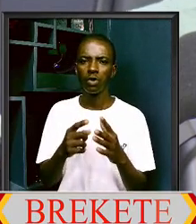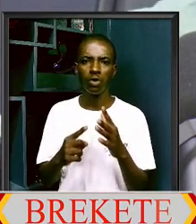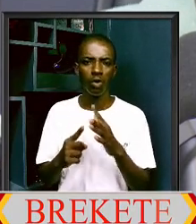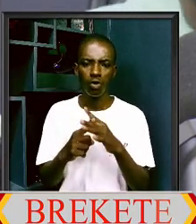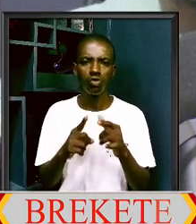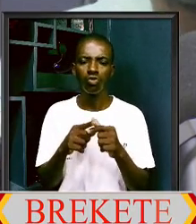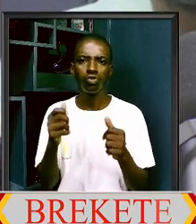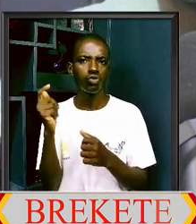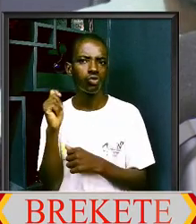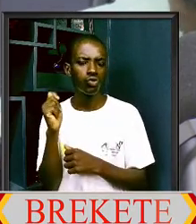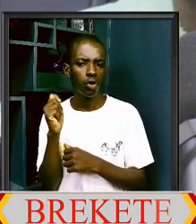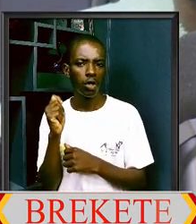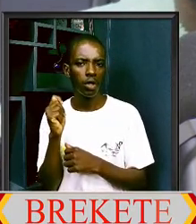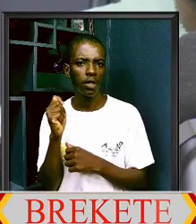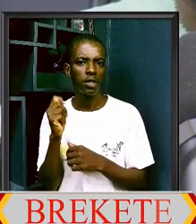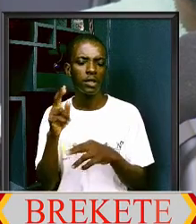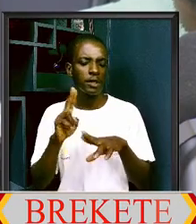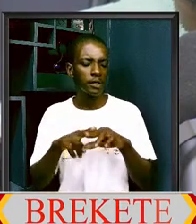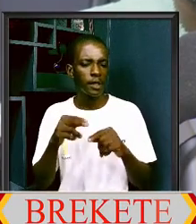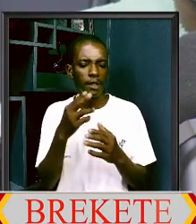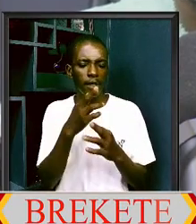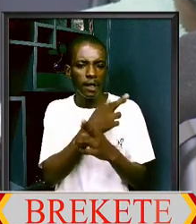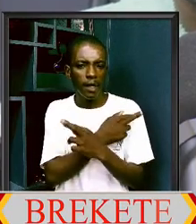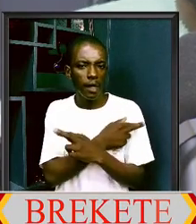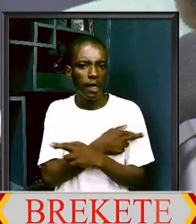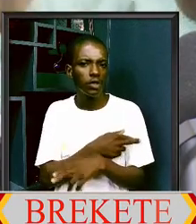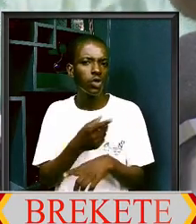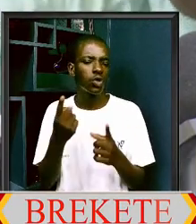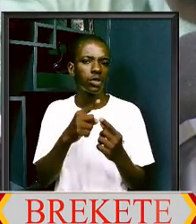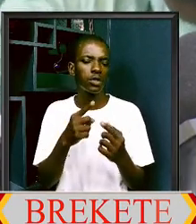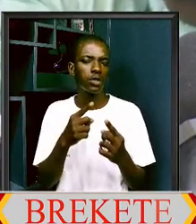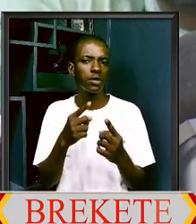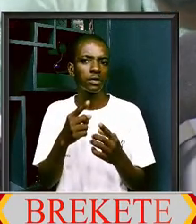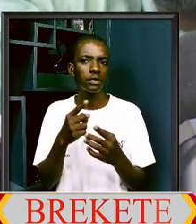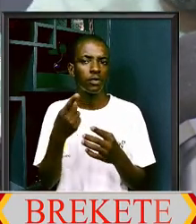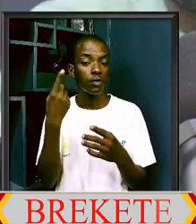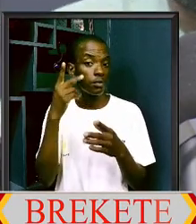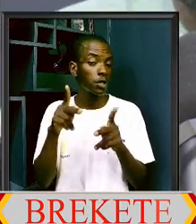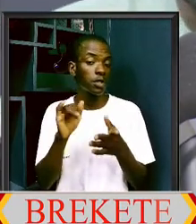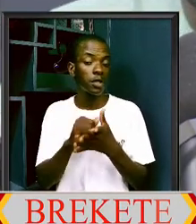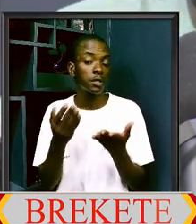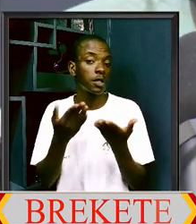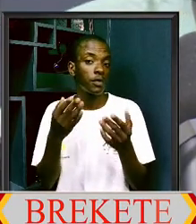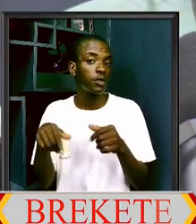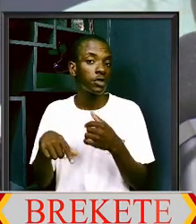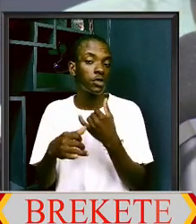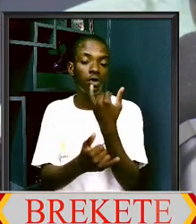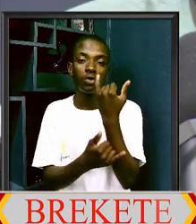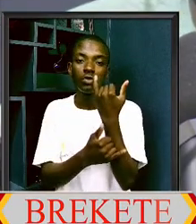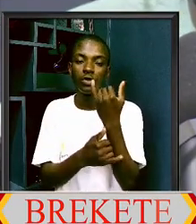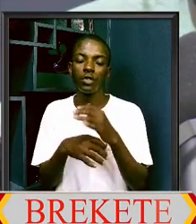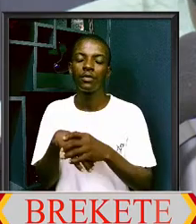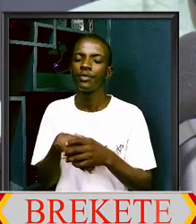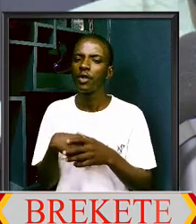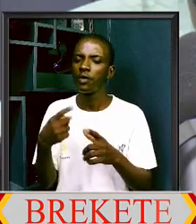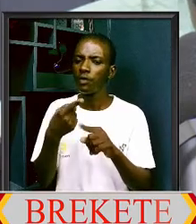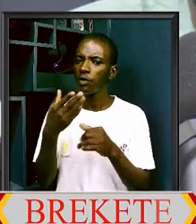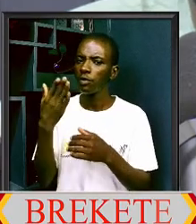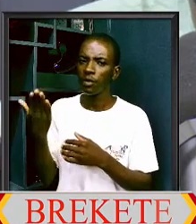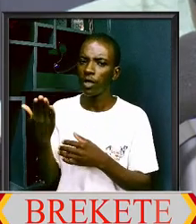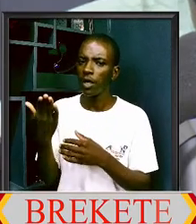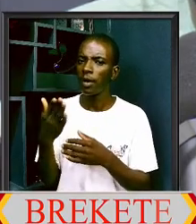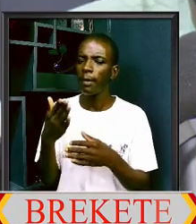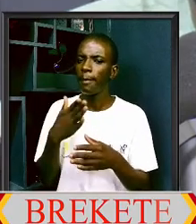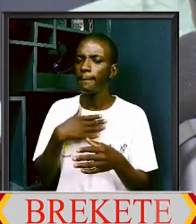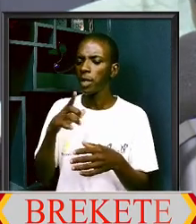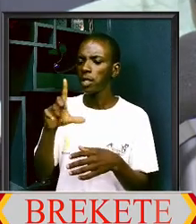sometimes oh my goodness until my heart come down for Ser this country from there sir my